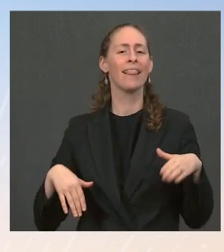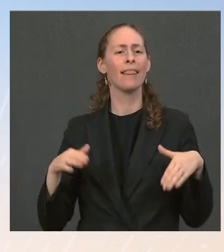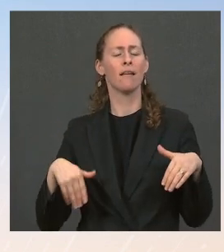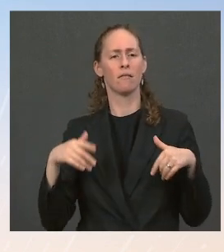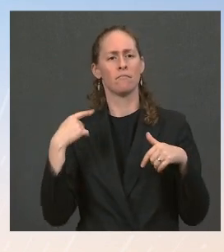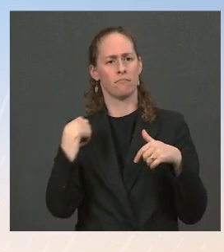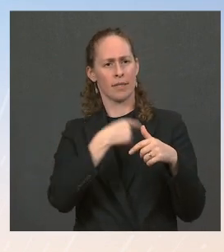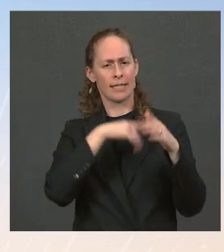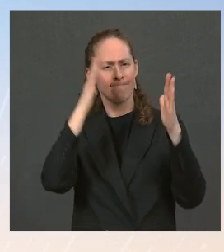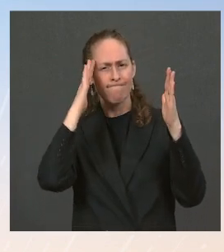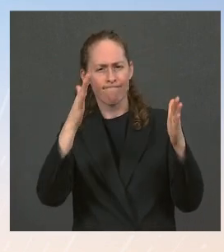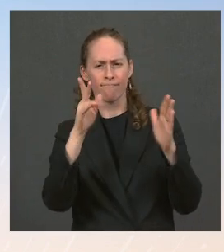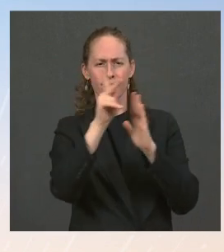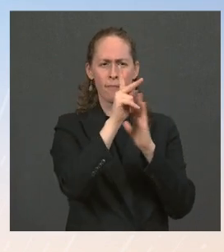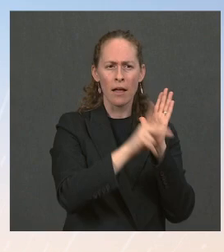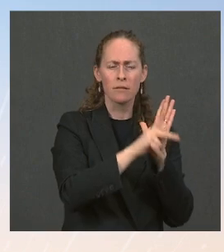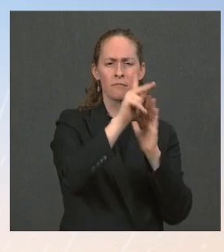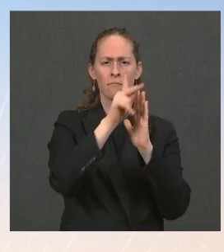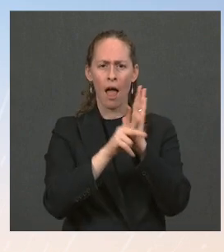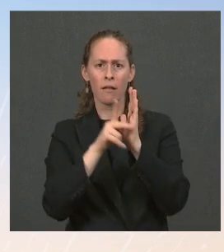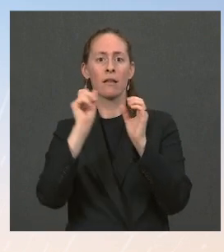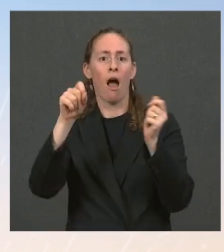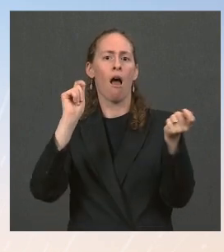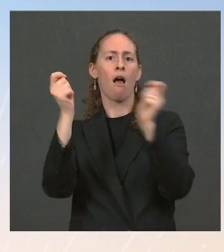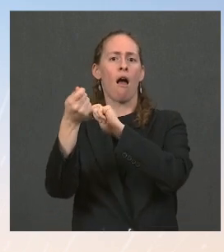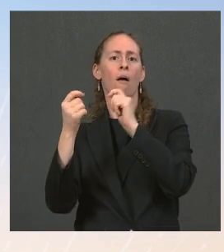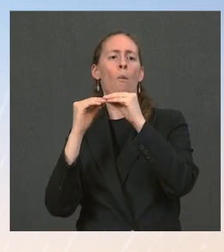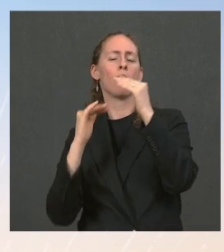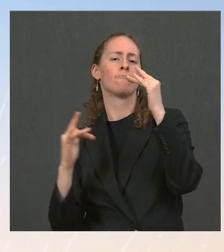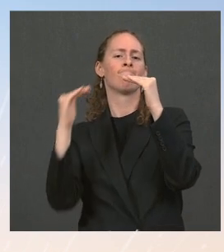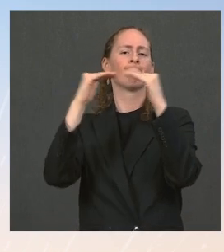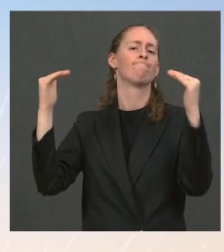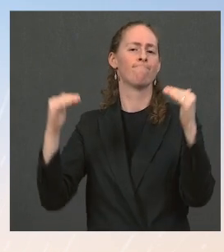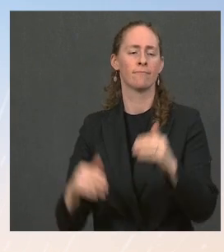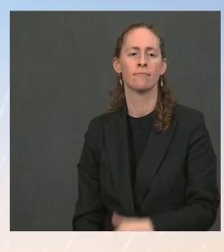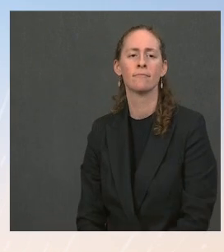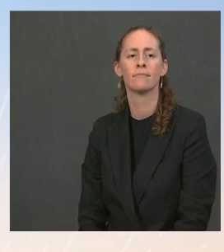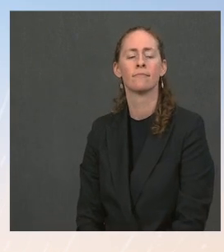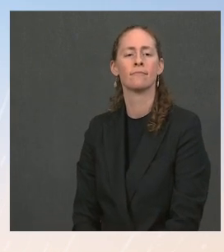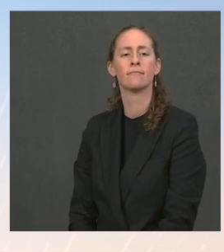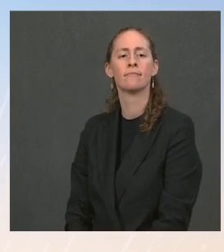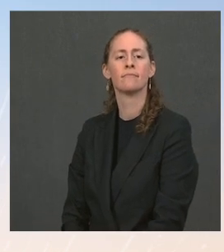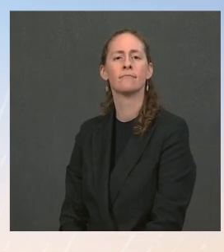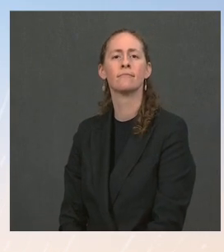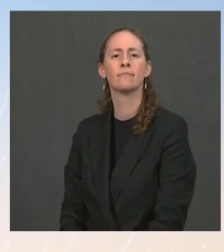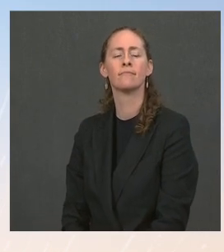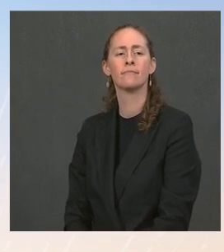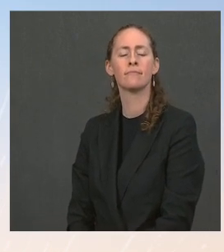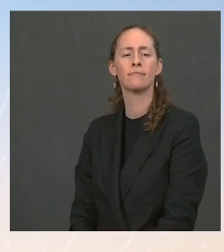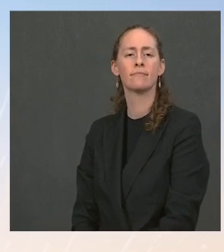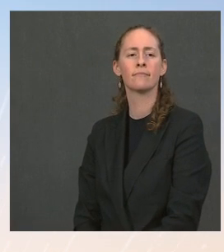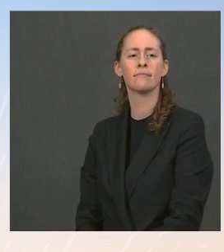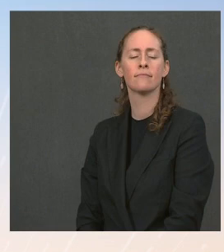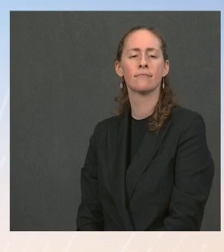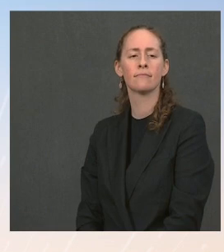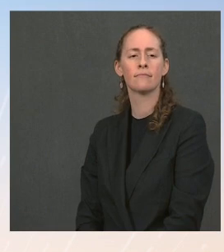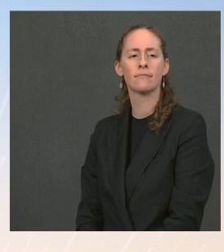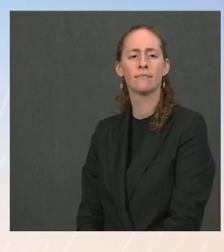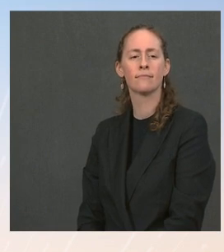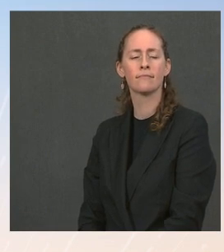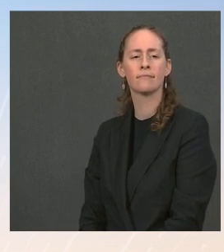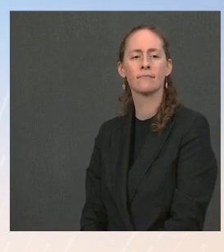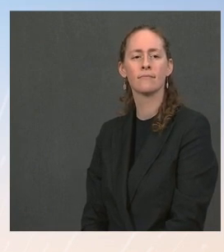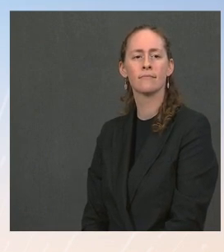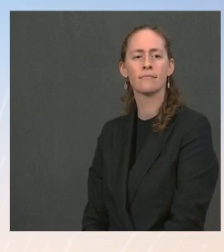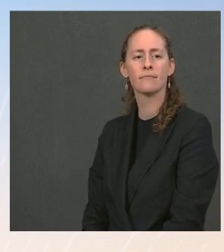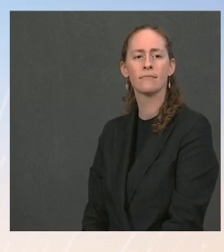is to address those over the long term. On the congressional meetings today, sort of the format of them, you seem